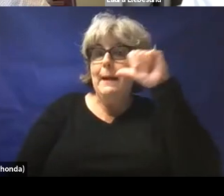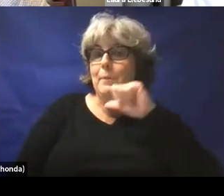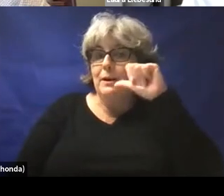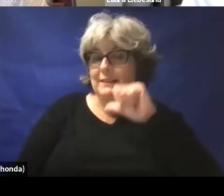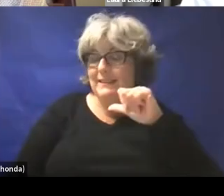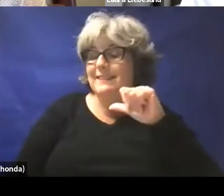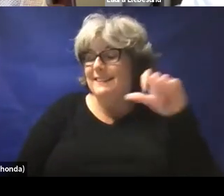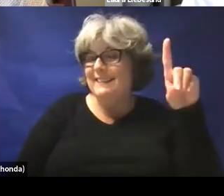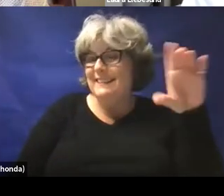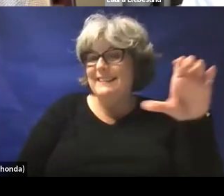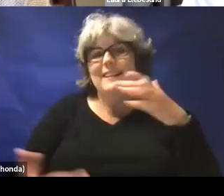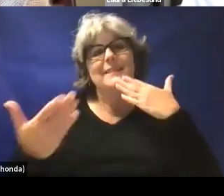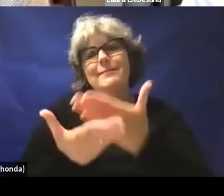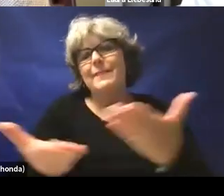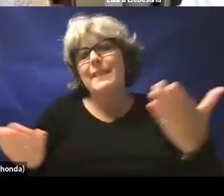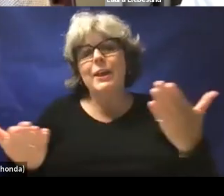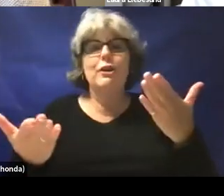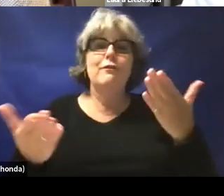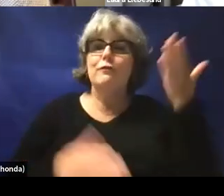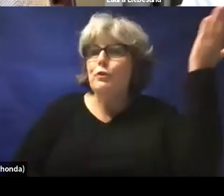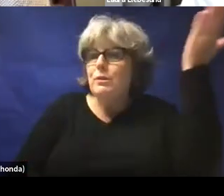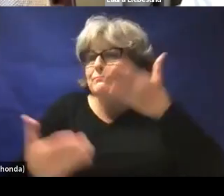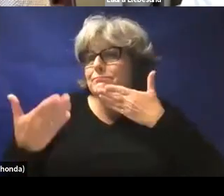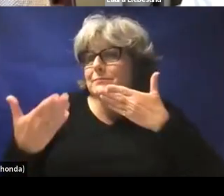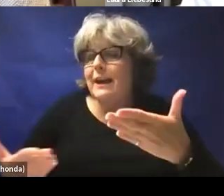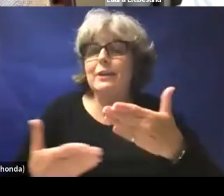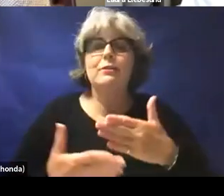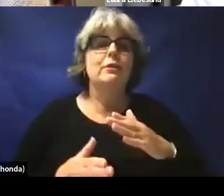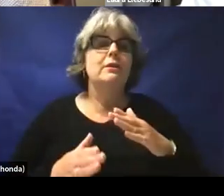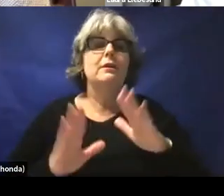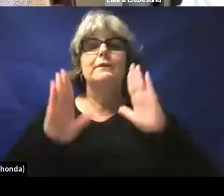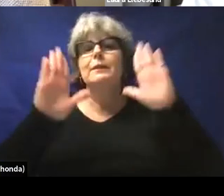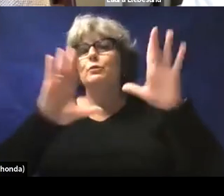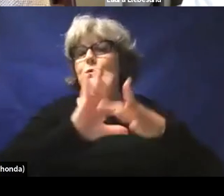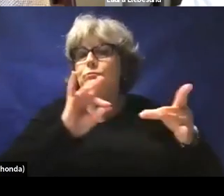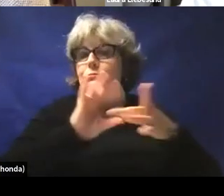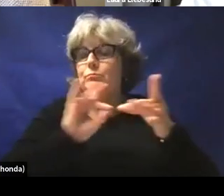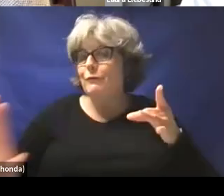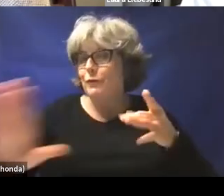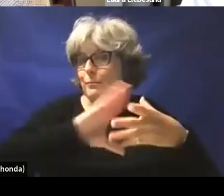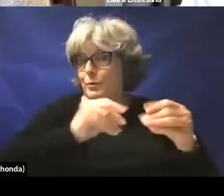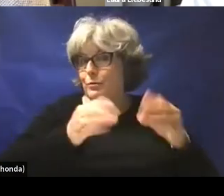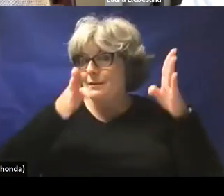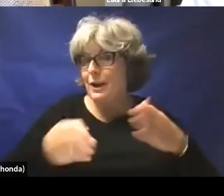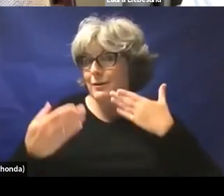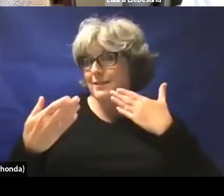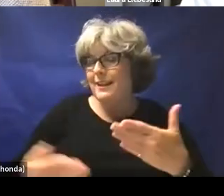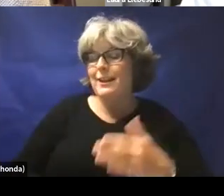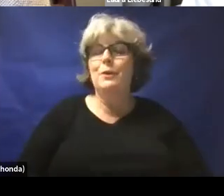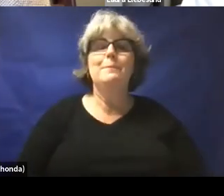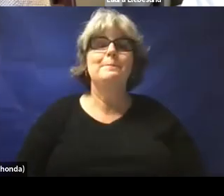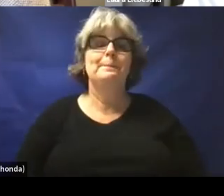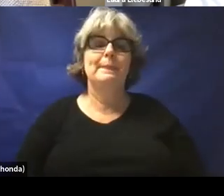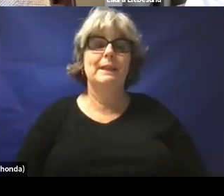So, thank you all so much for your presentation, for sharing these great clips from your narrators. One of the things